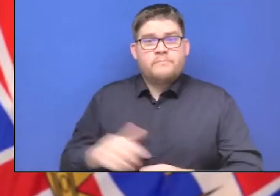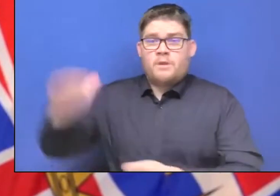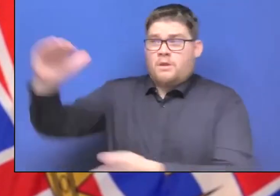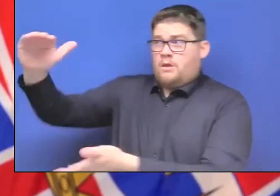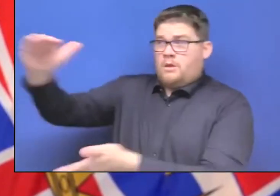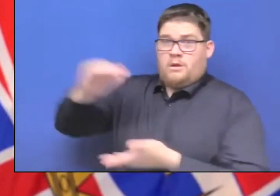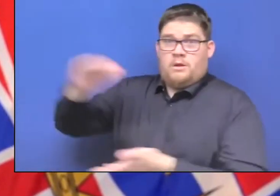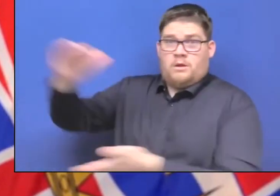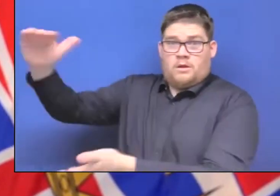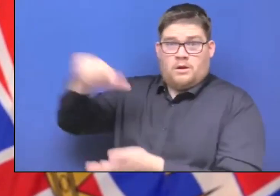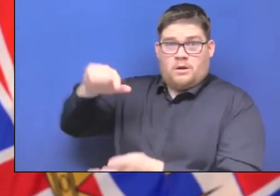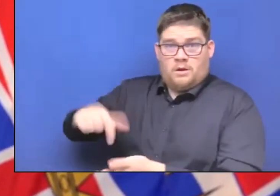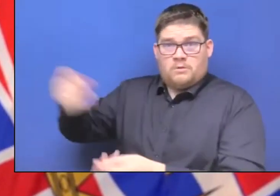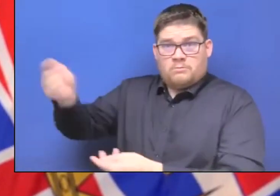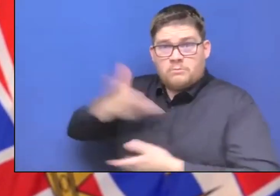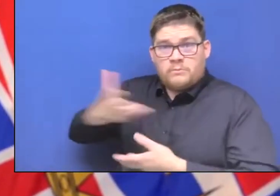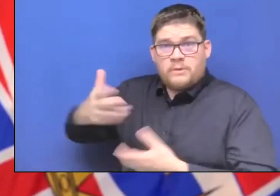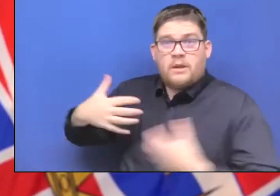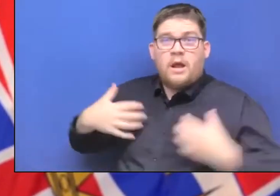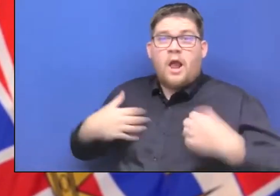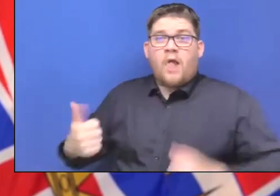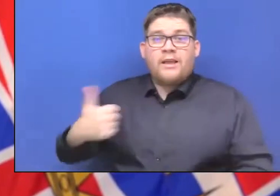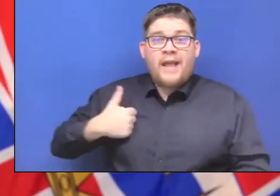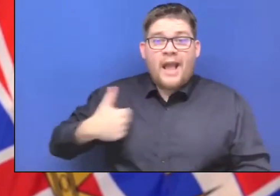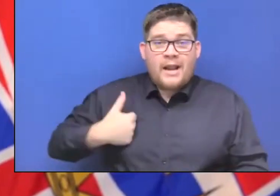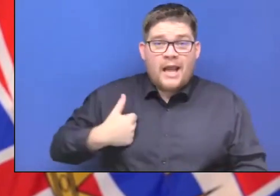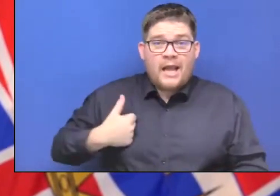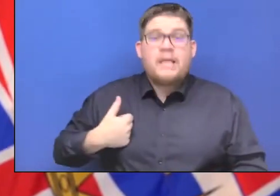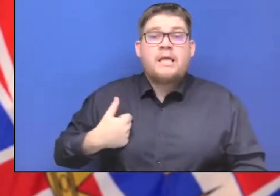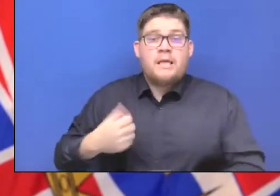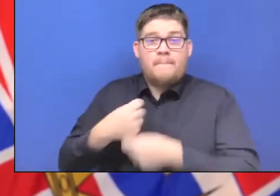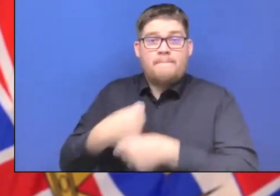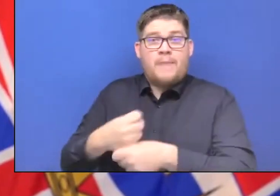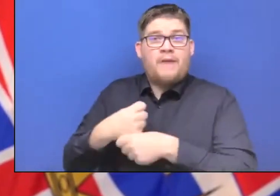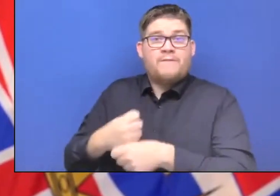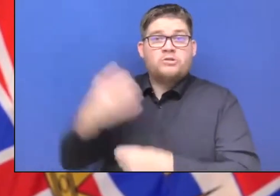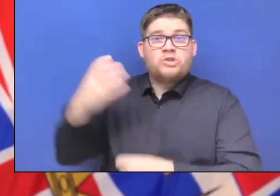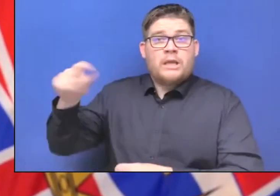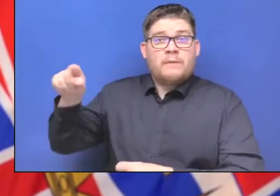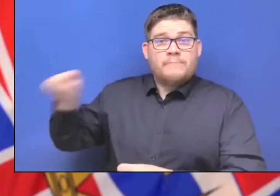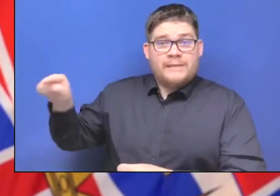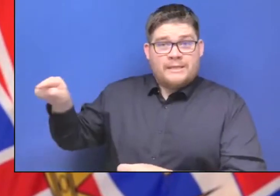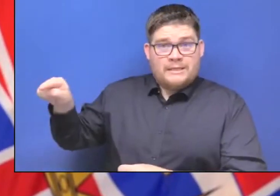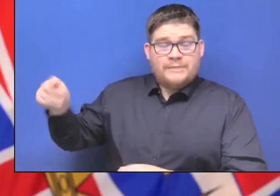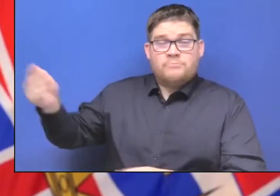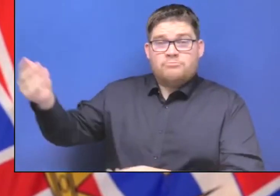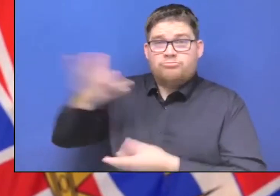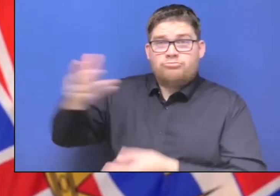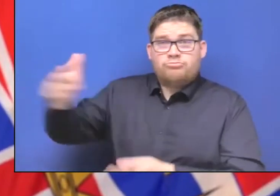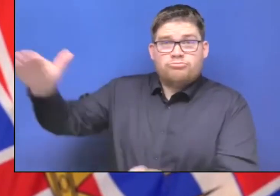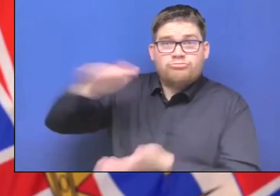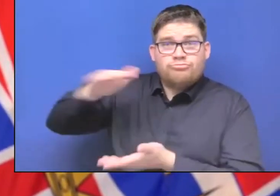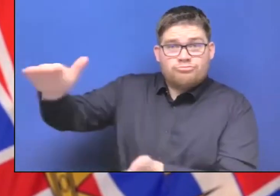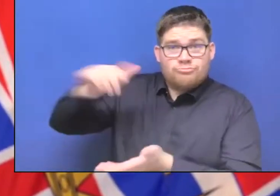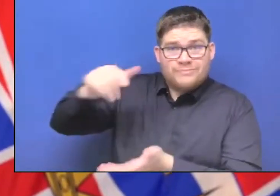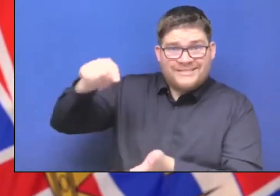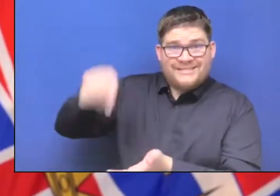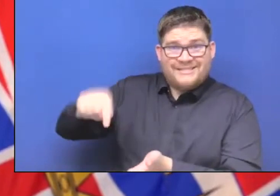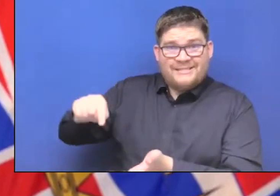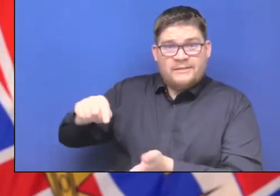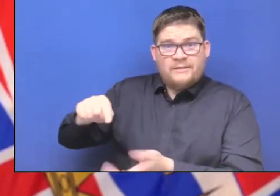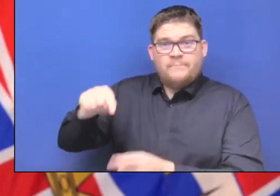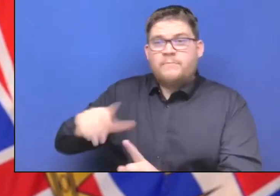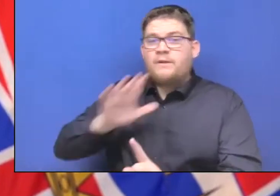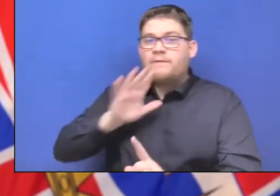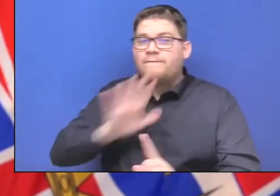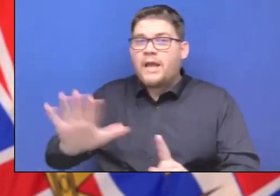hearing from Health Canada and from the manufacturers about the vaccine for 5 to 11-year-olds. It will be a